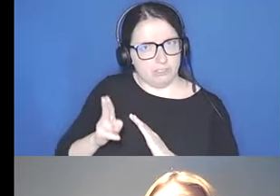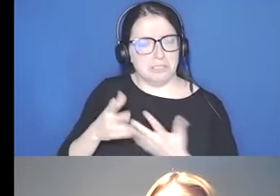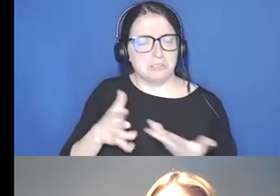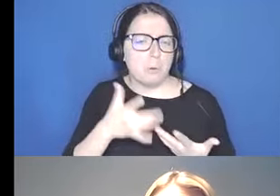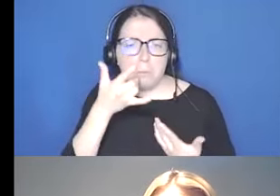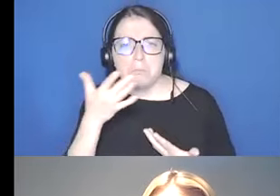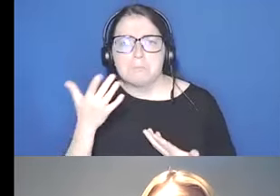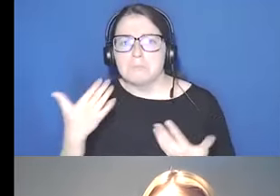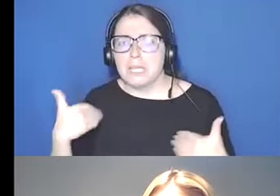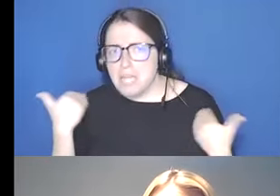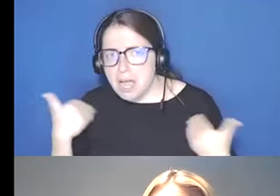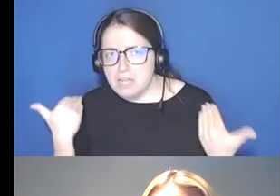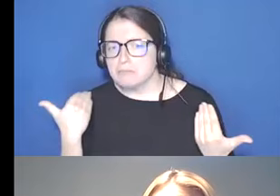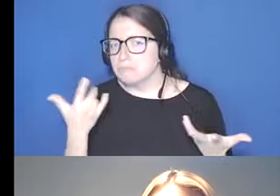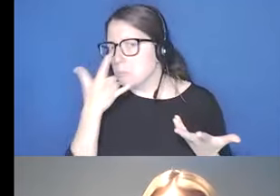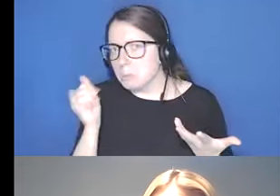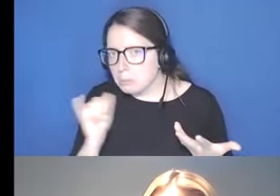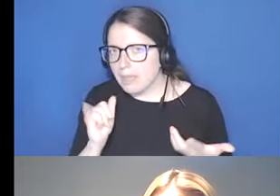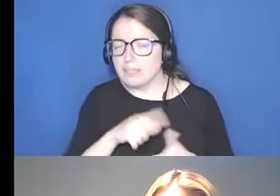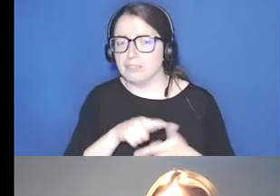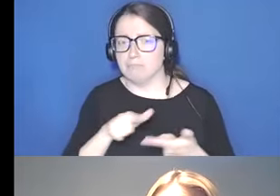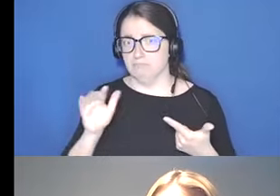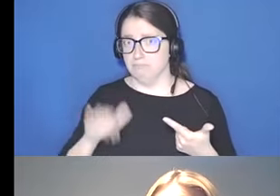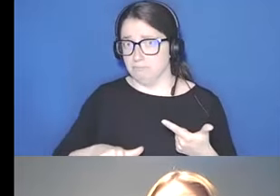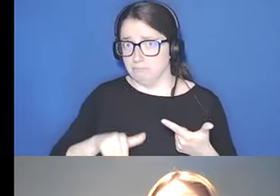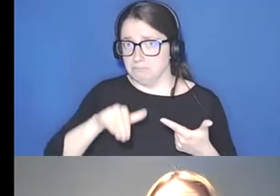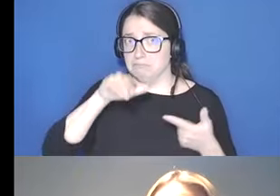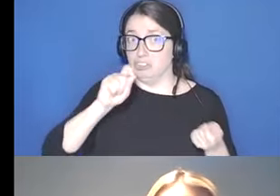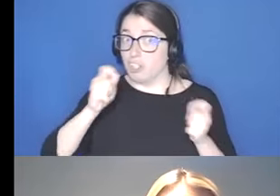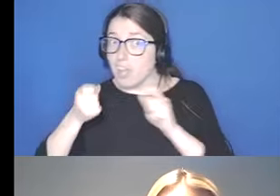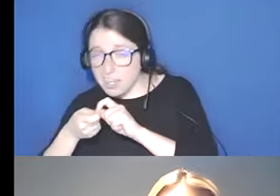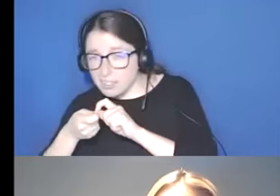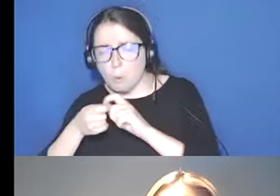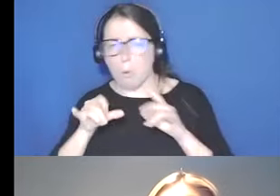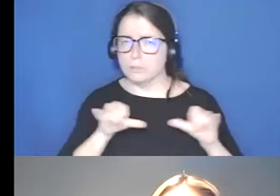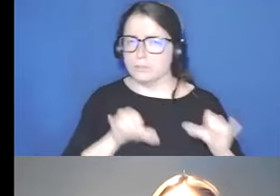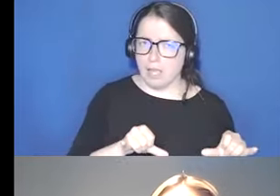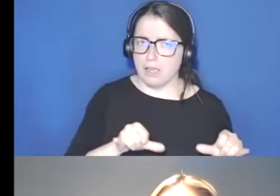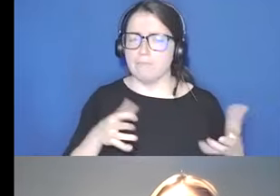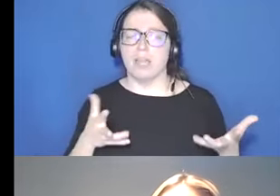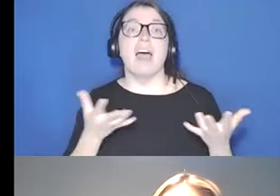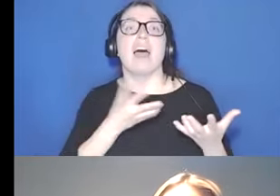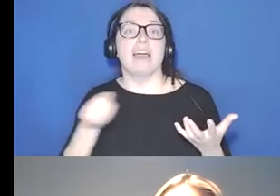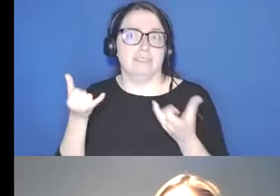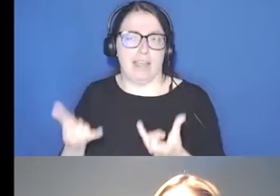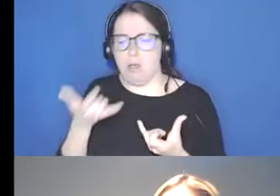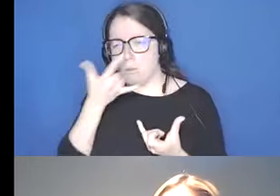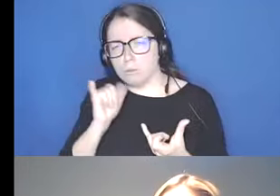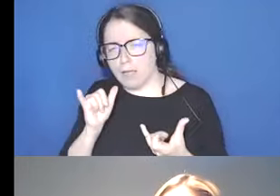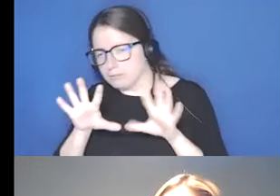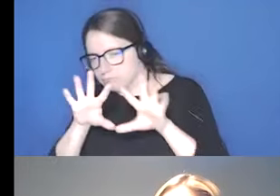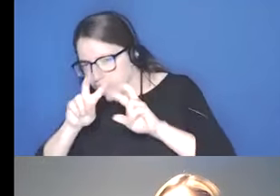younger, and kind of how has that progressed and changed over time, and what do they look like now? So we definitely want to